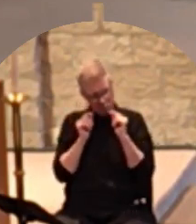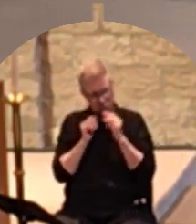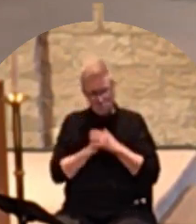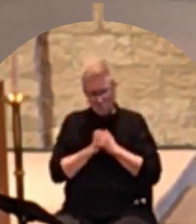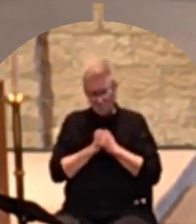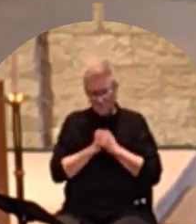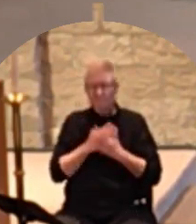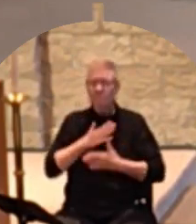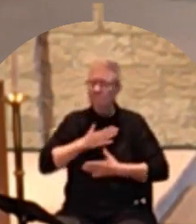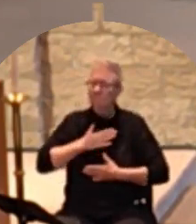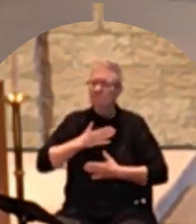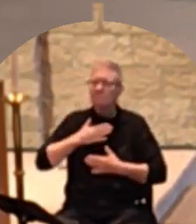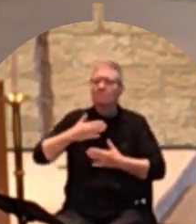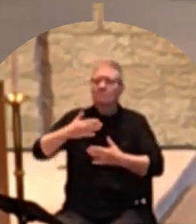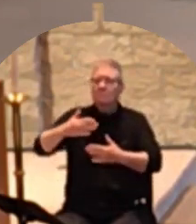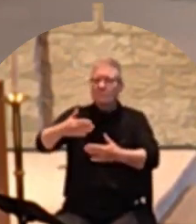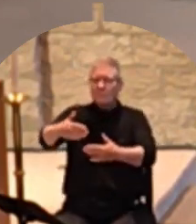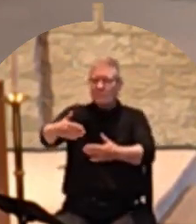and to breathe.